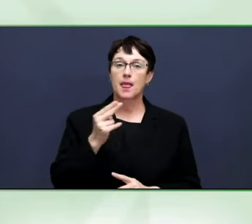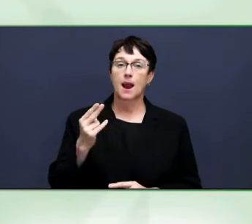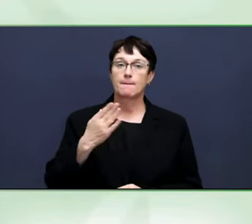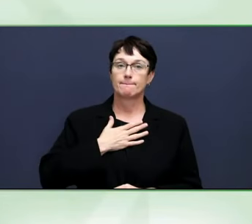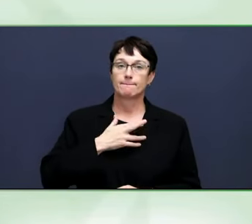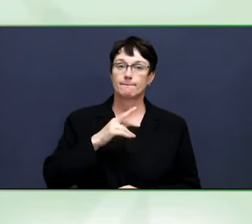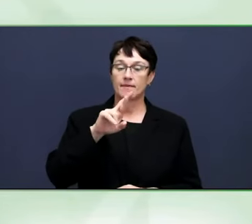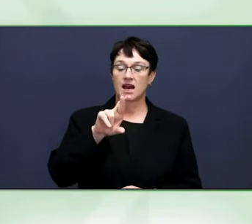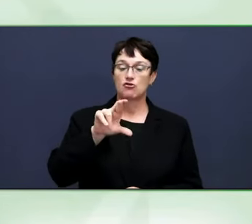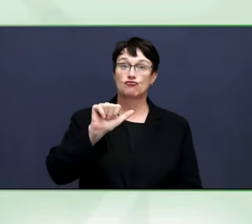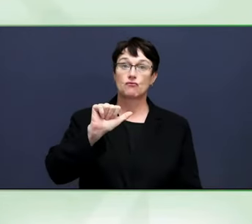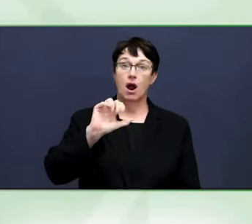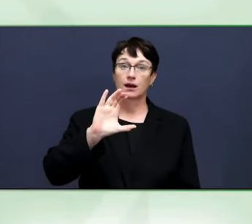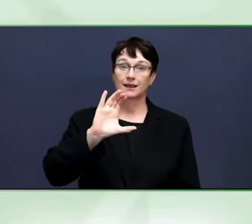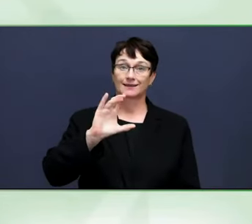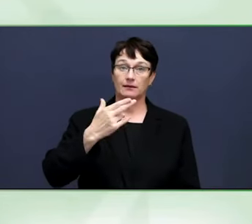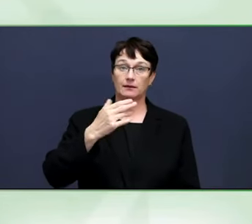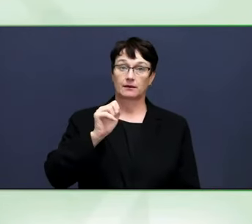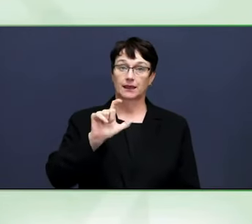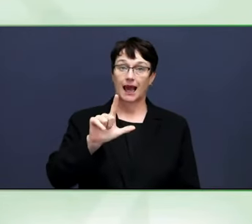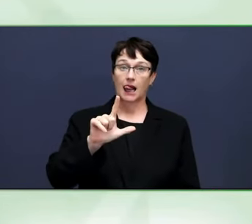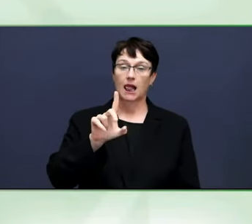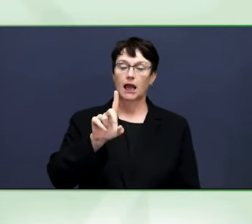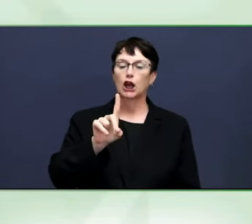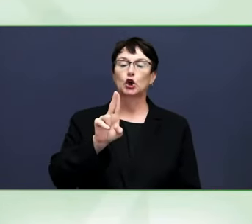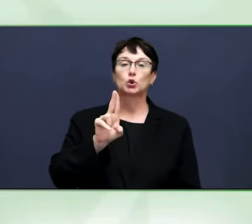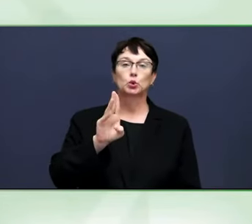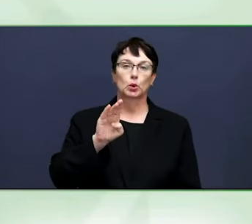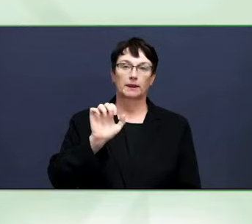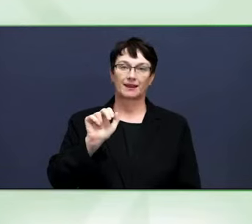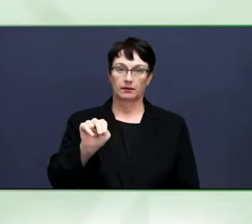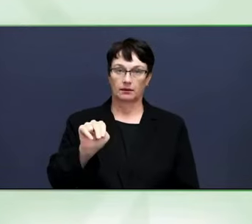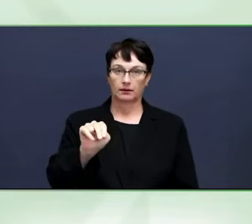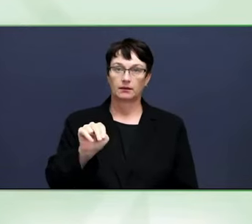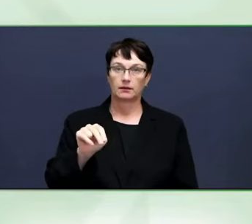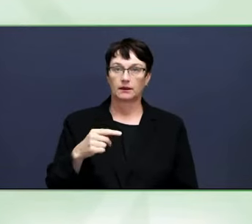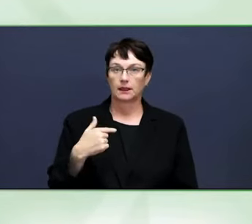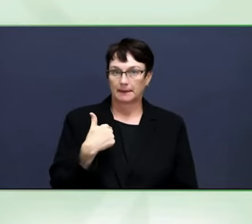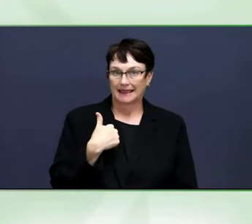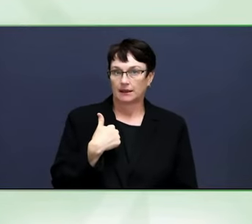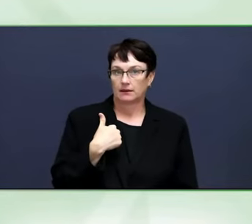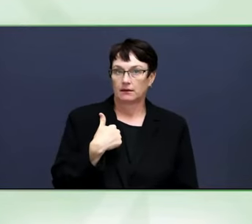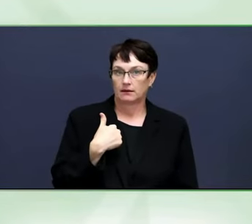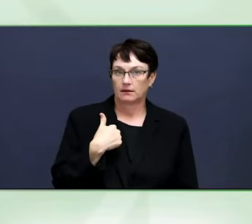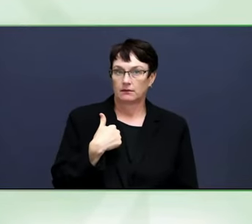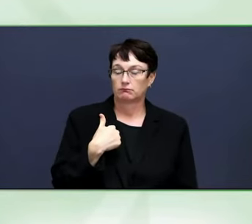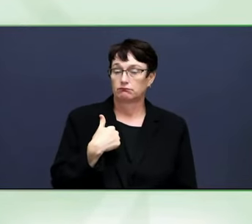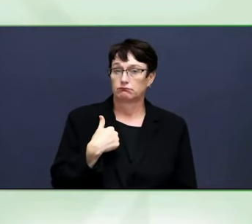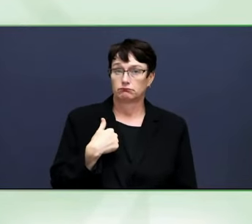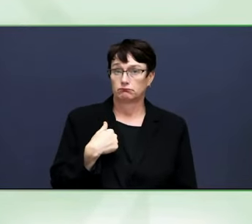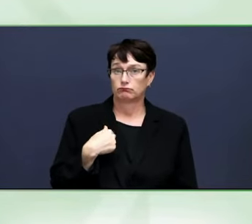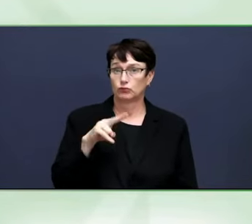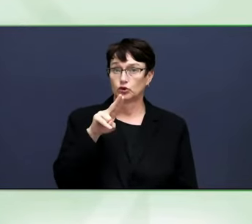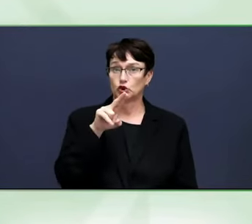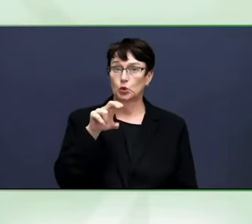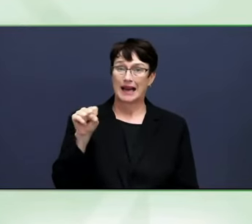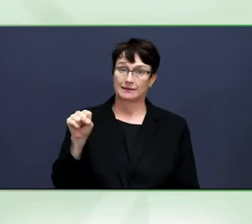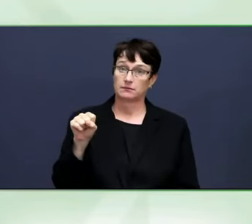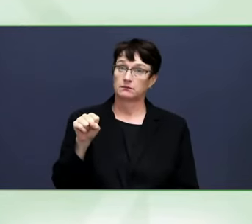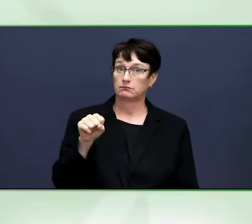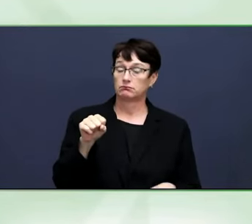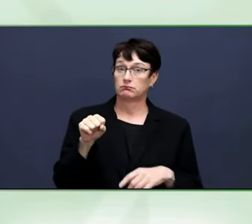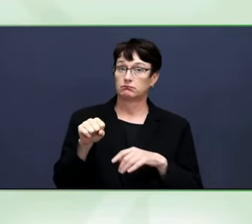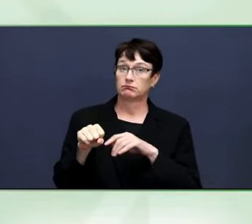today are mine and not those of my employer. I am a beneficiary of inclusive